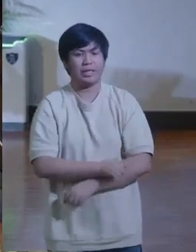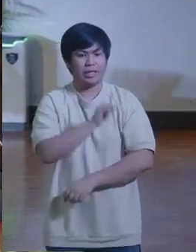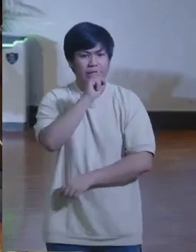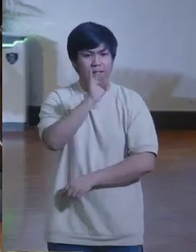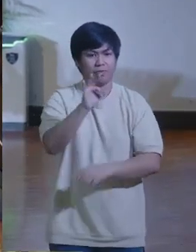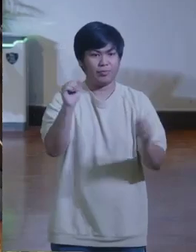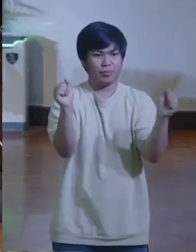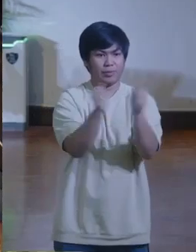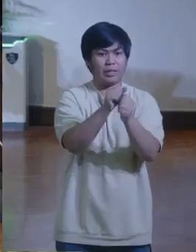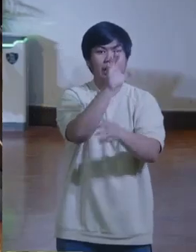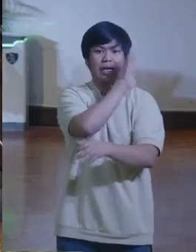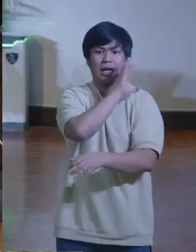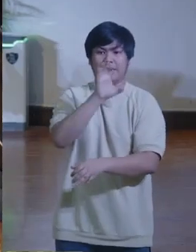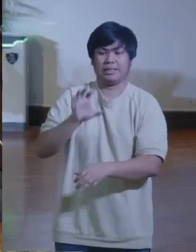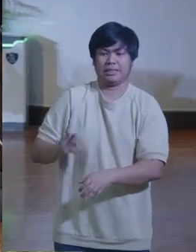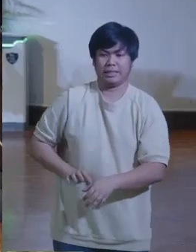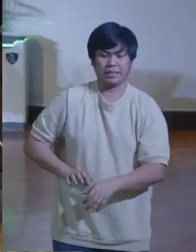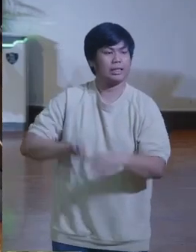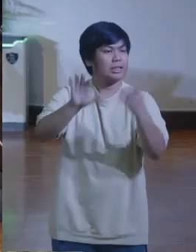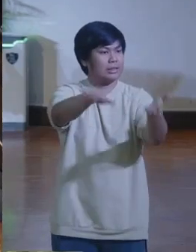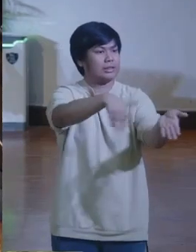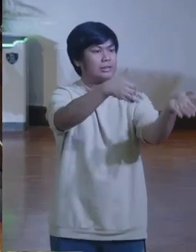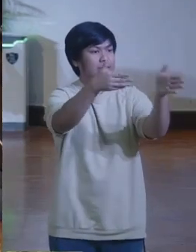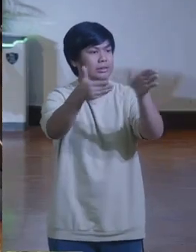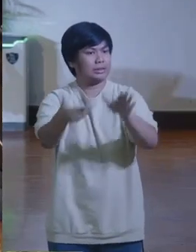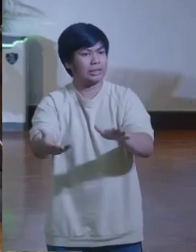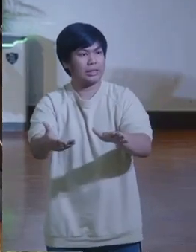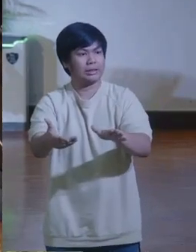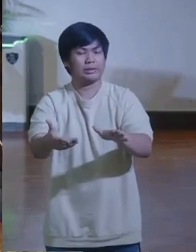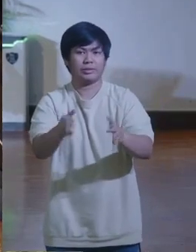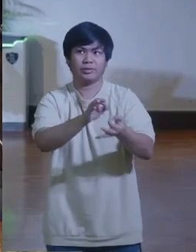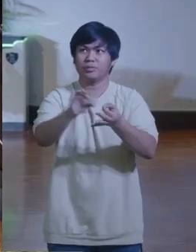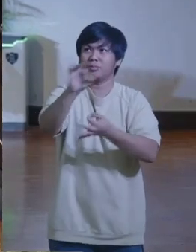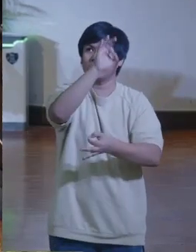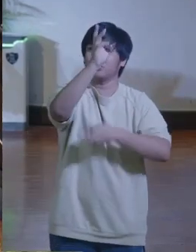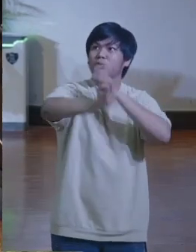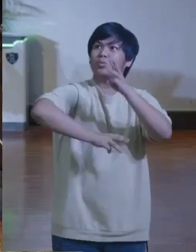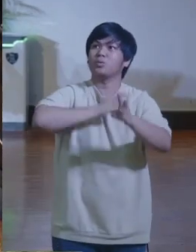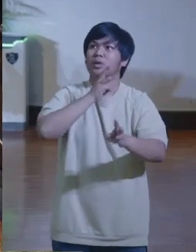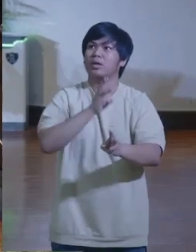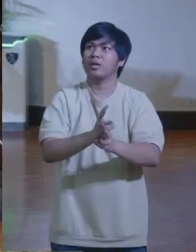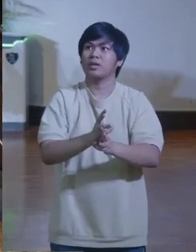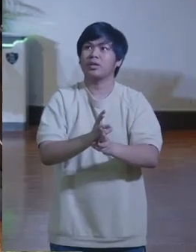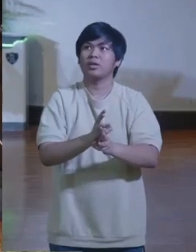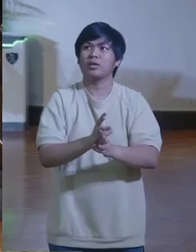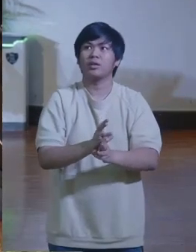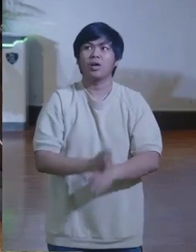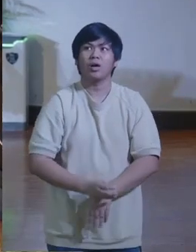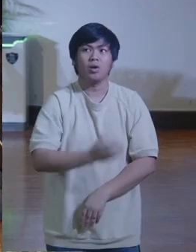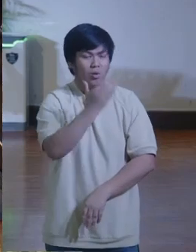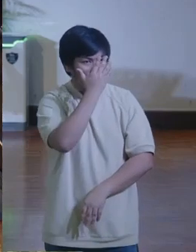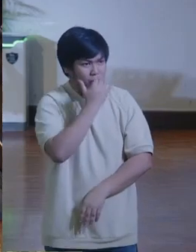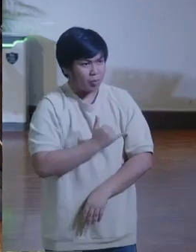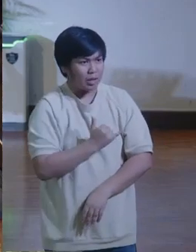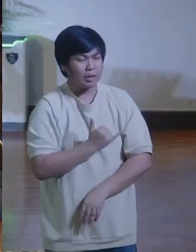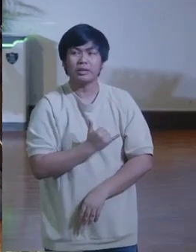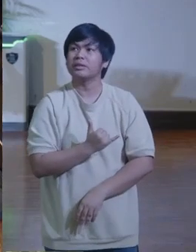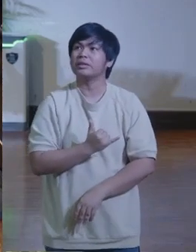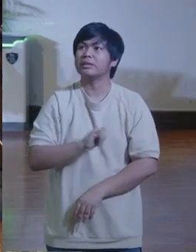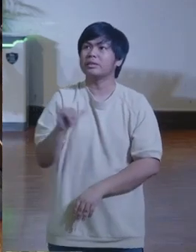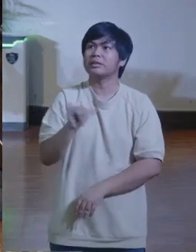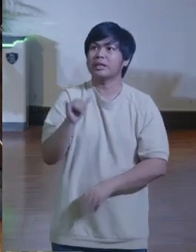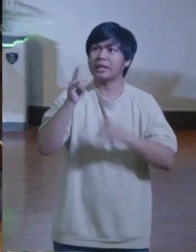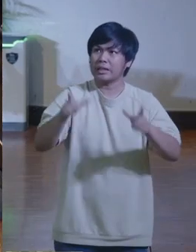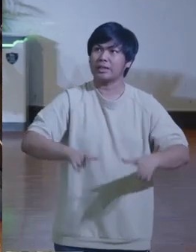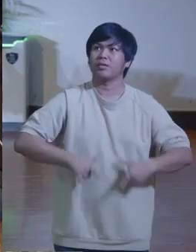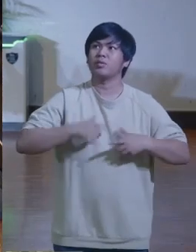with Christ you died to the elemental spirits of the world, why, as if you were still alive